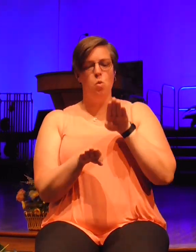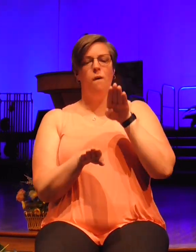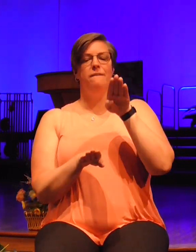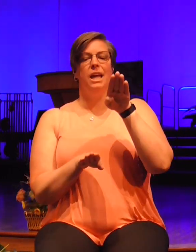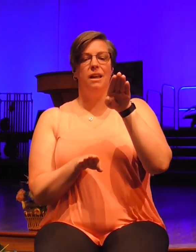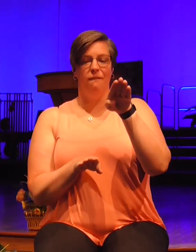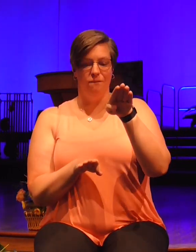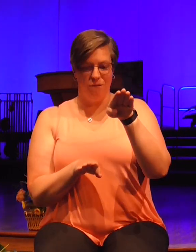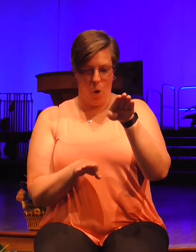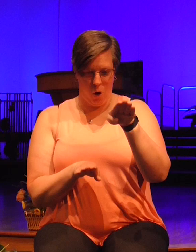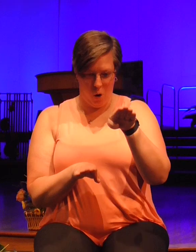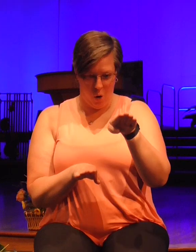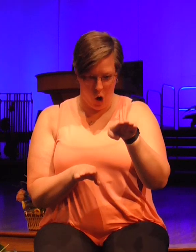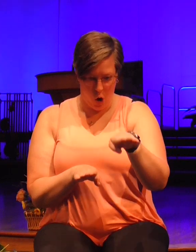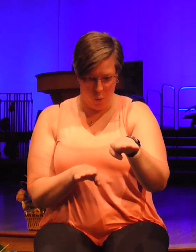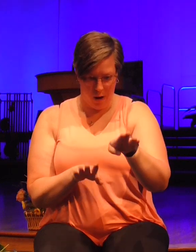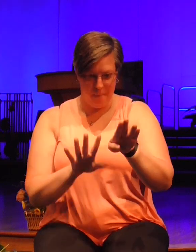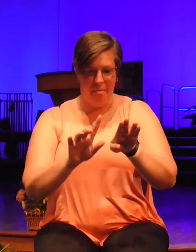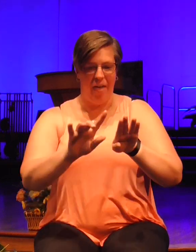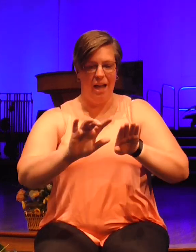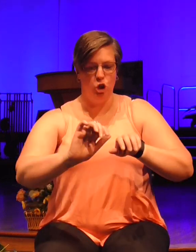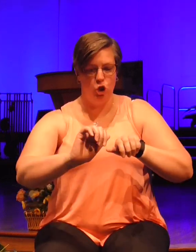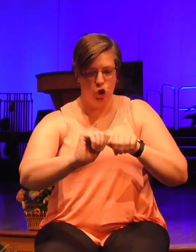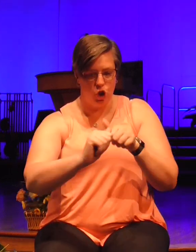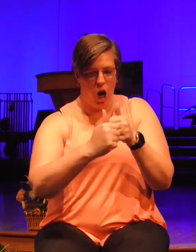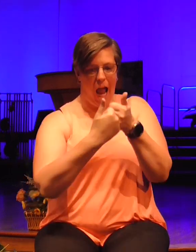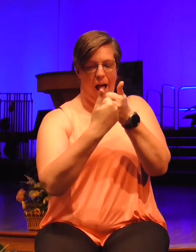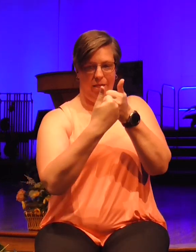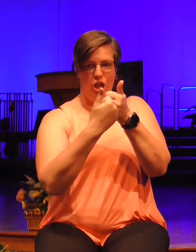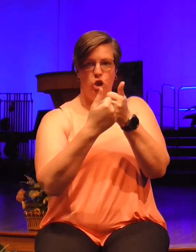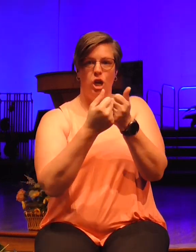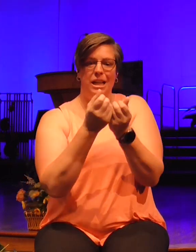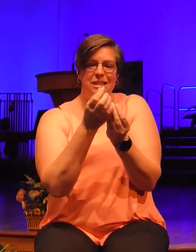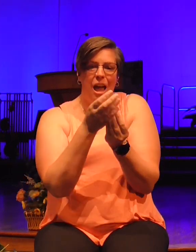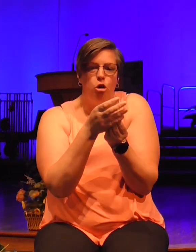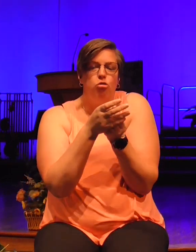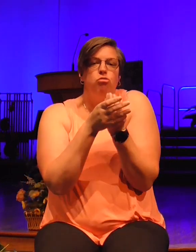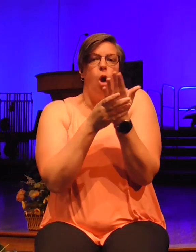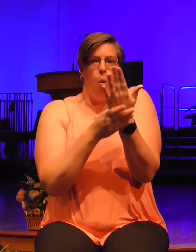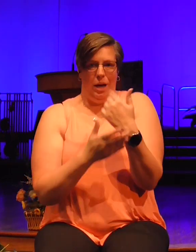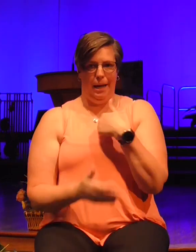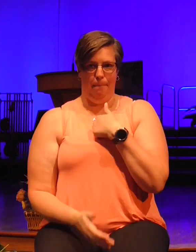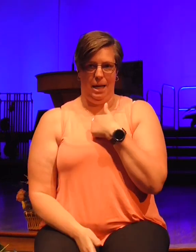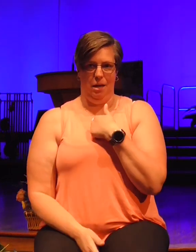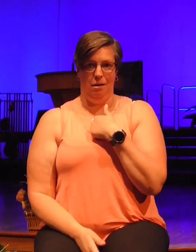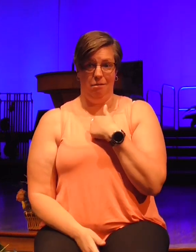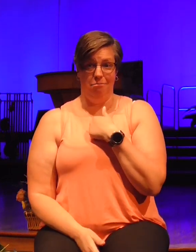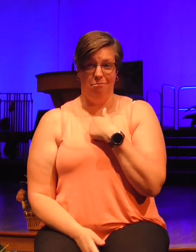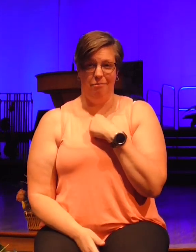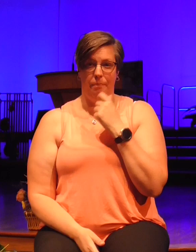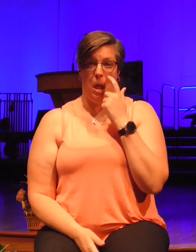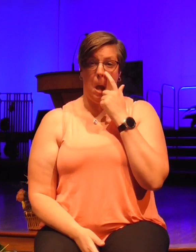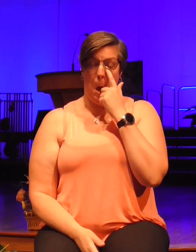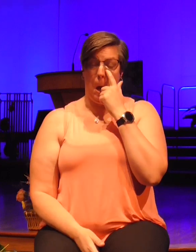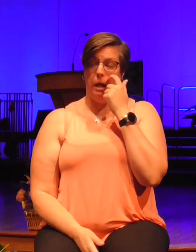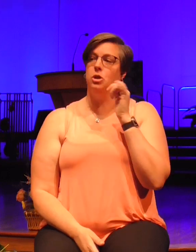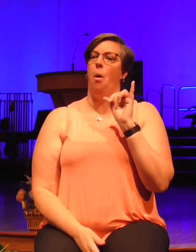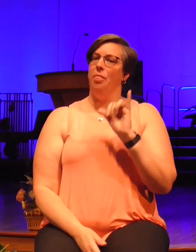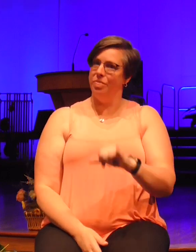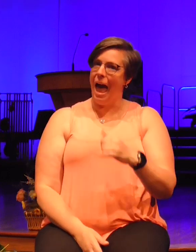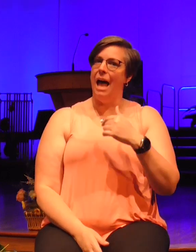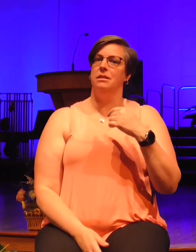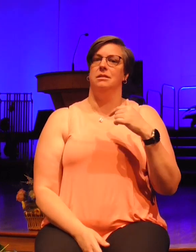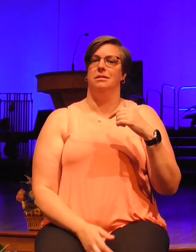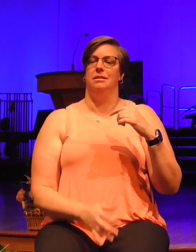the challenge that I'm facing is growing me into something. And that's what I discovered for myself out of that question. In